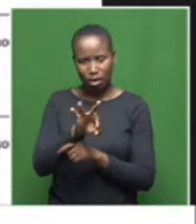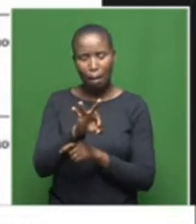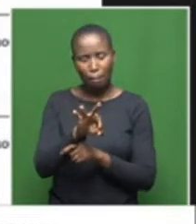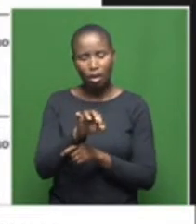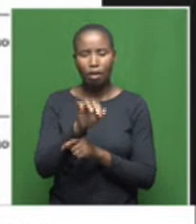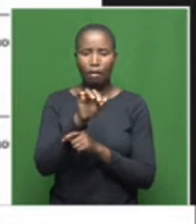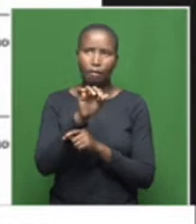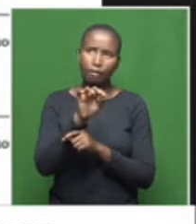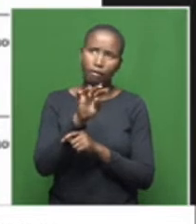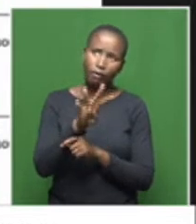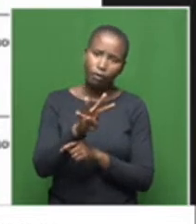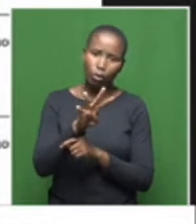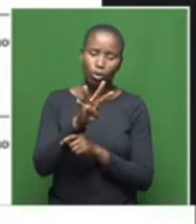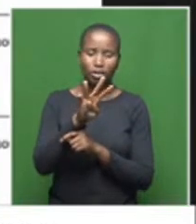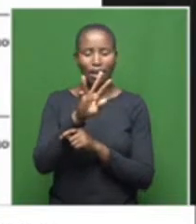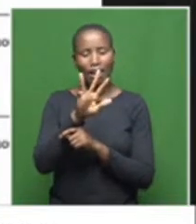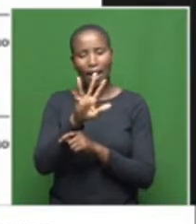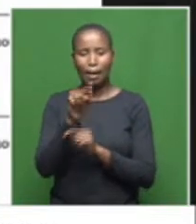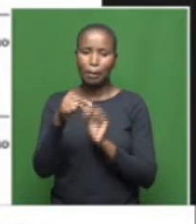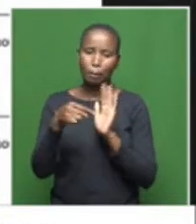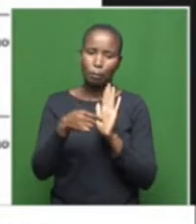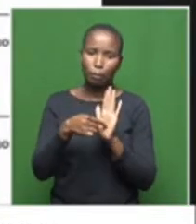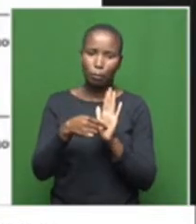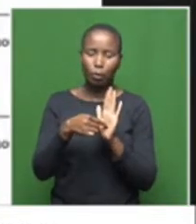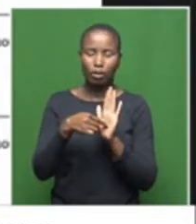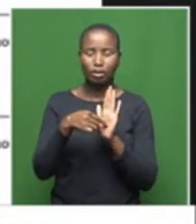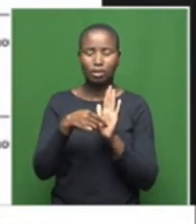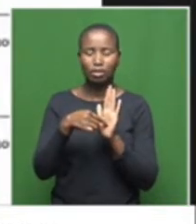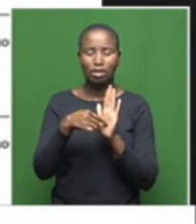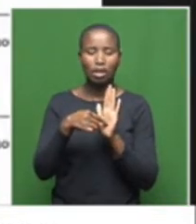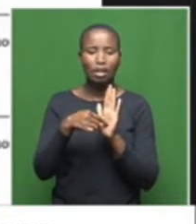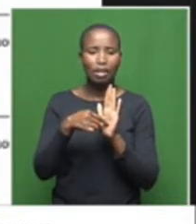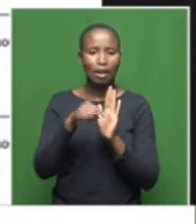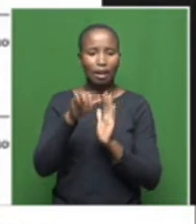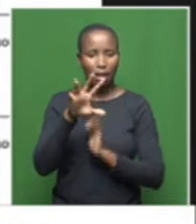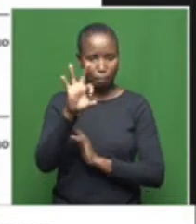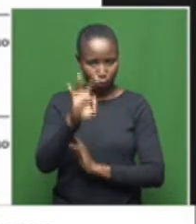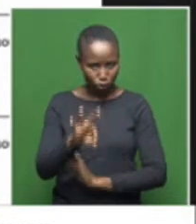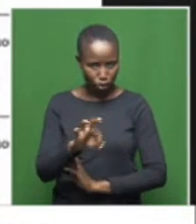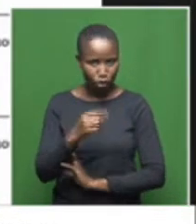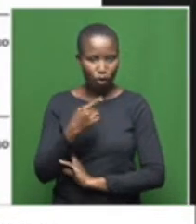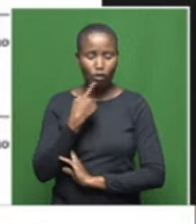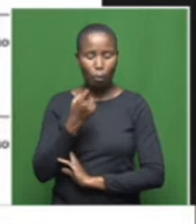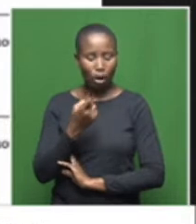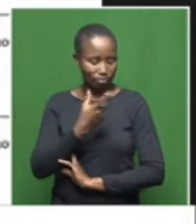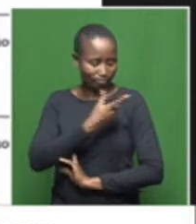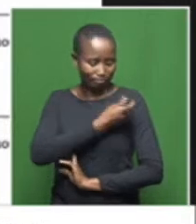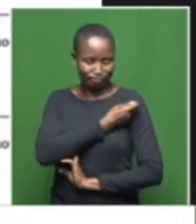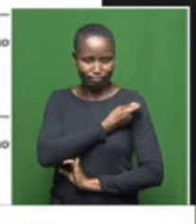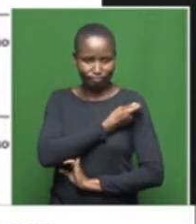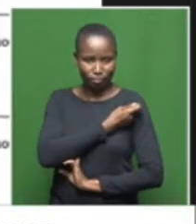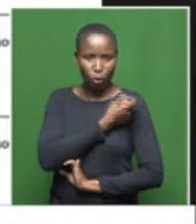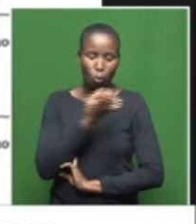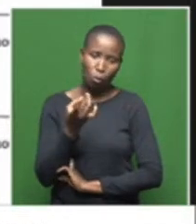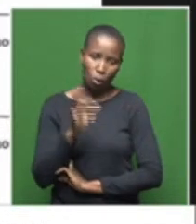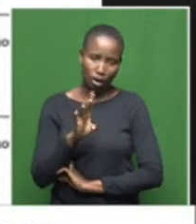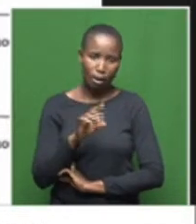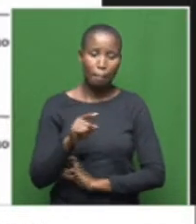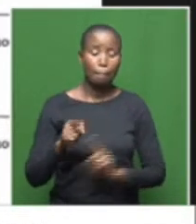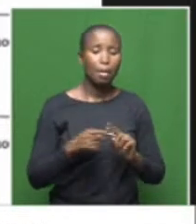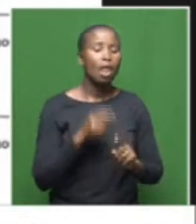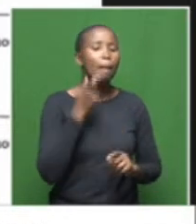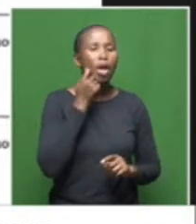47.95% to be accurate, coverage of the adult population with at least one jab. In terms of gender, out of